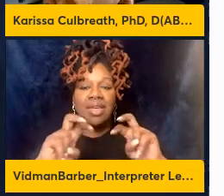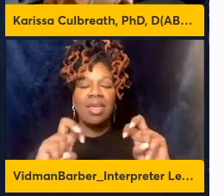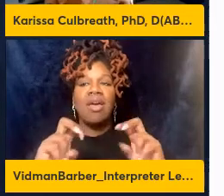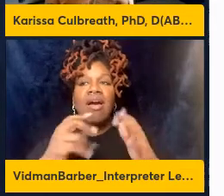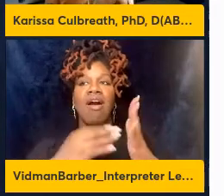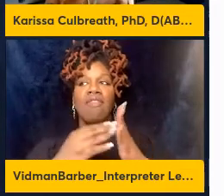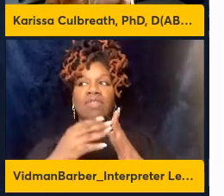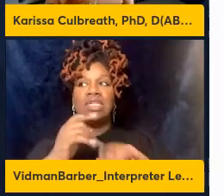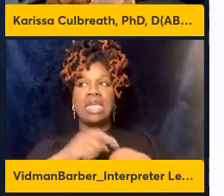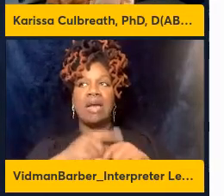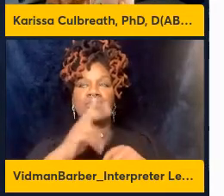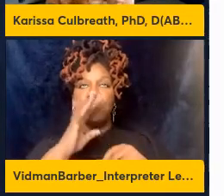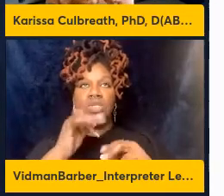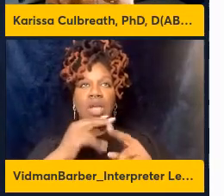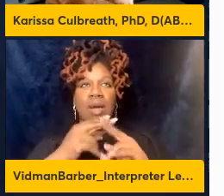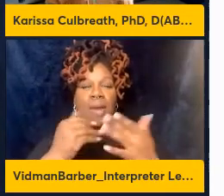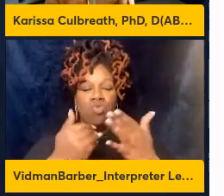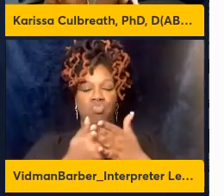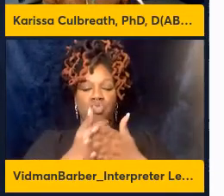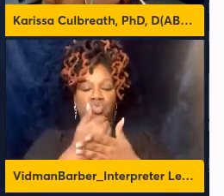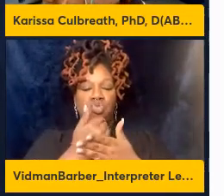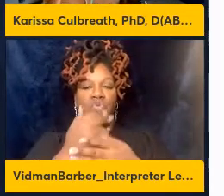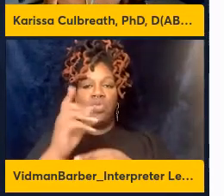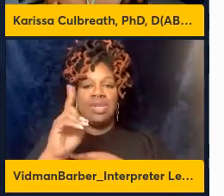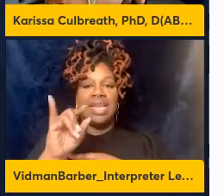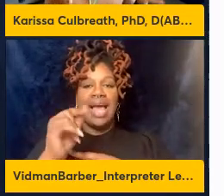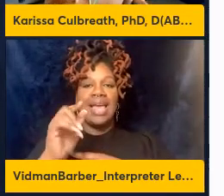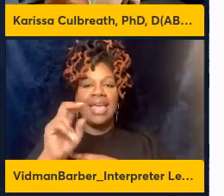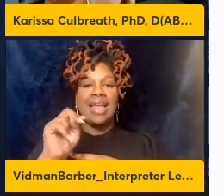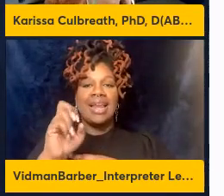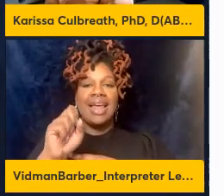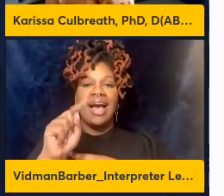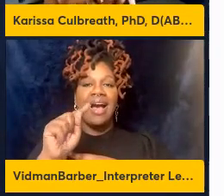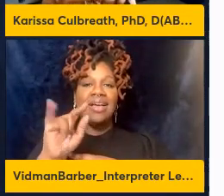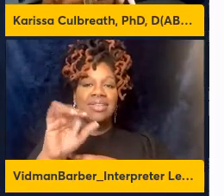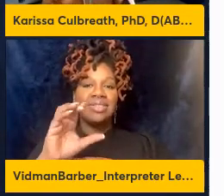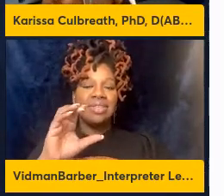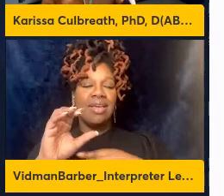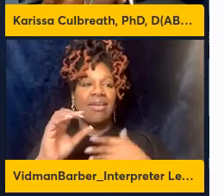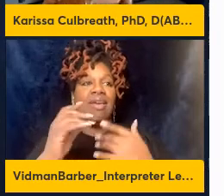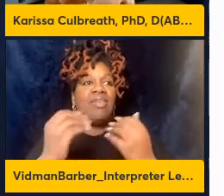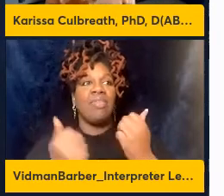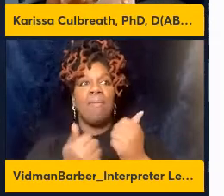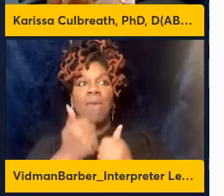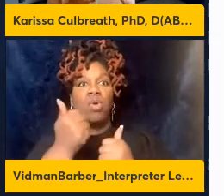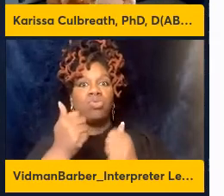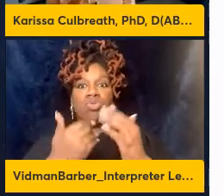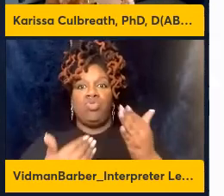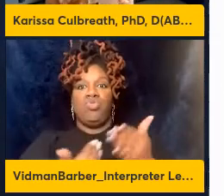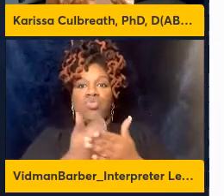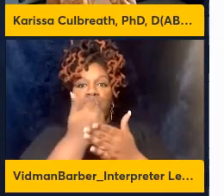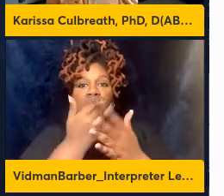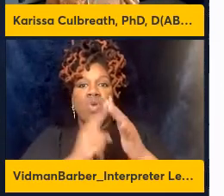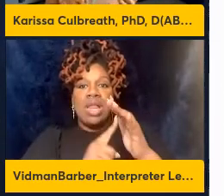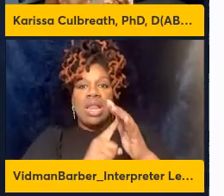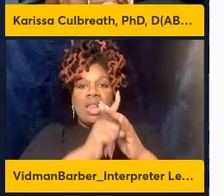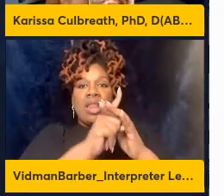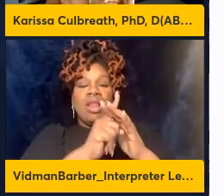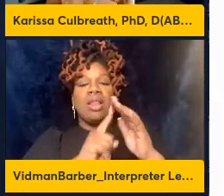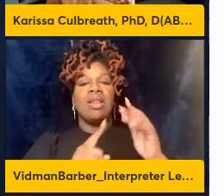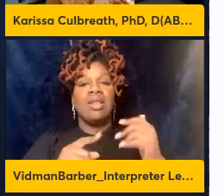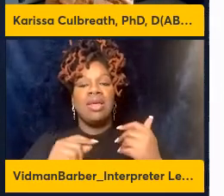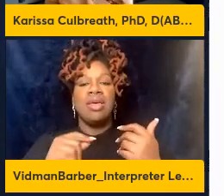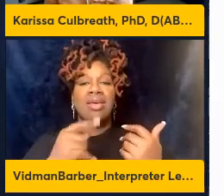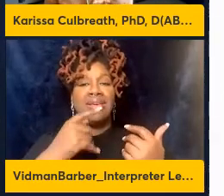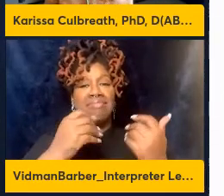methods, the most, you know, uh, emerging methods, and often these emerging methods are